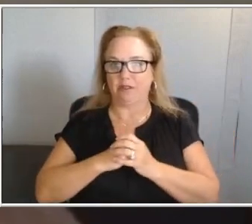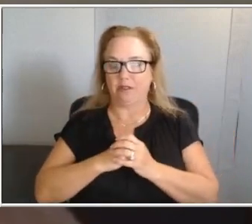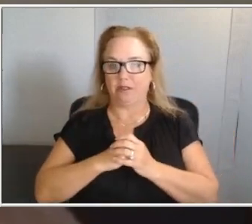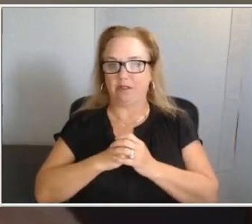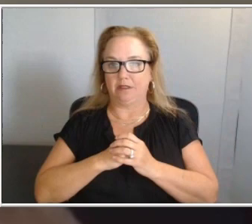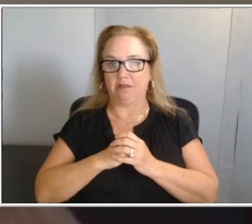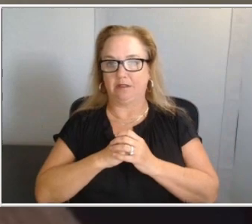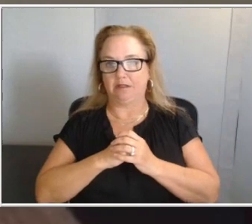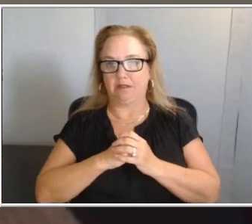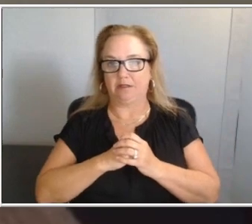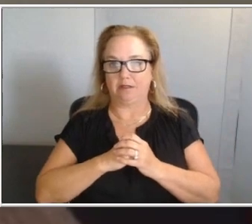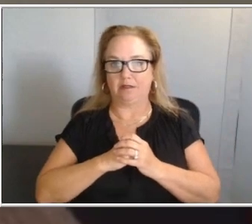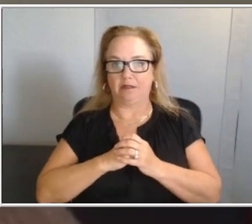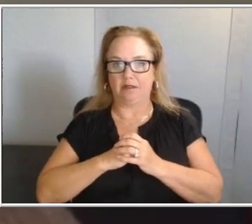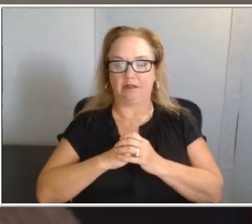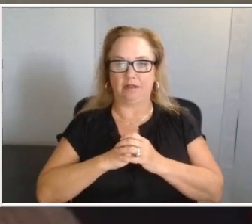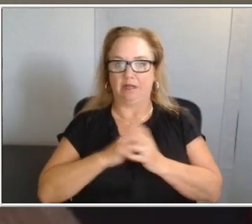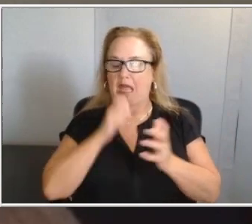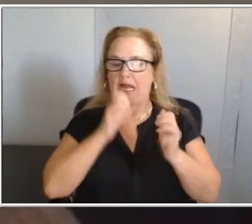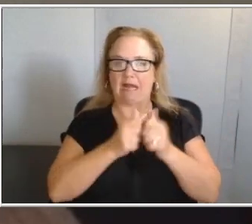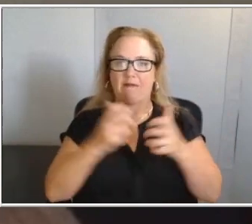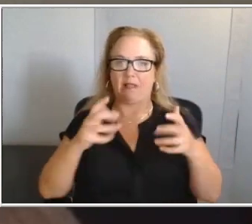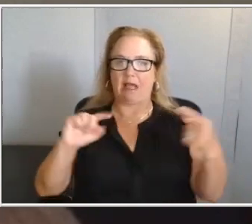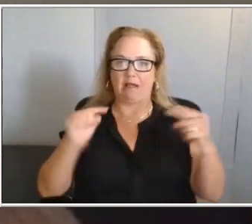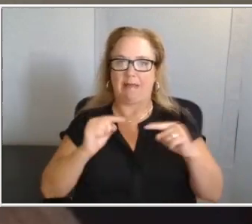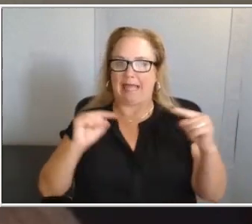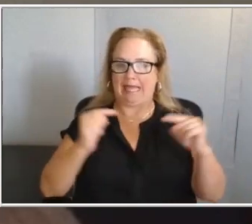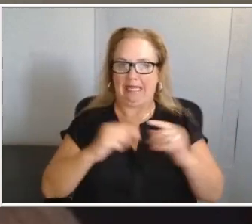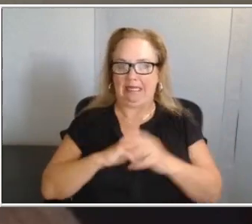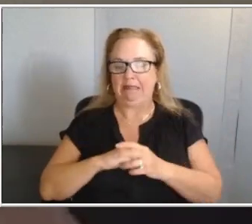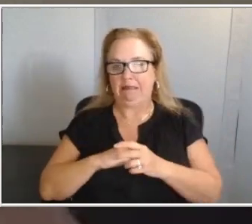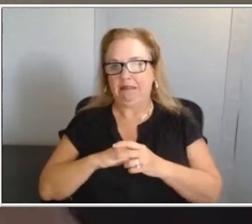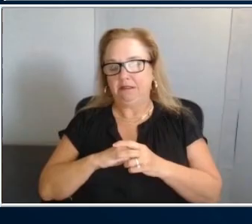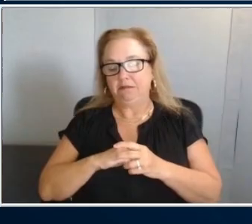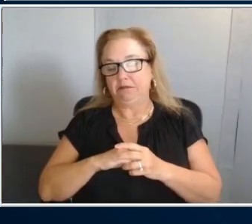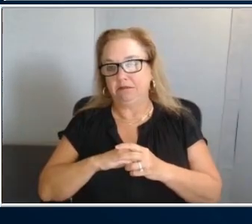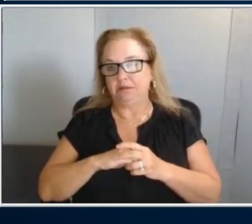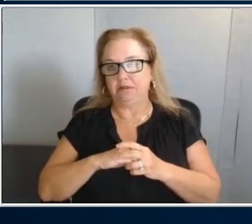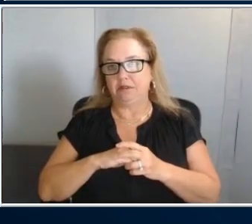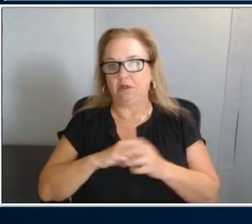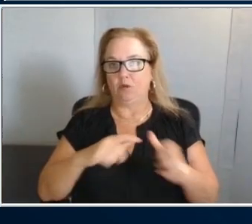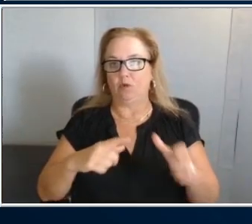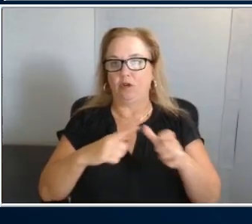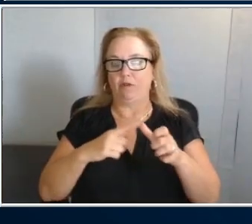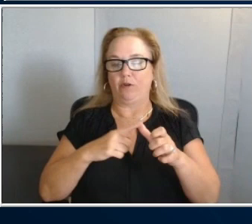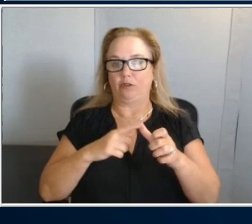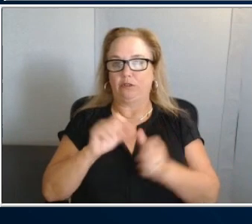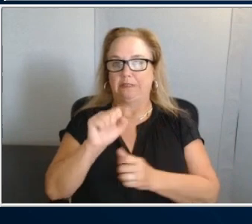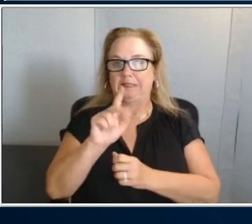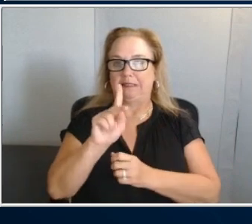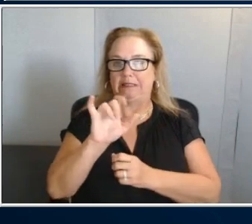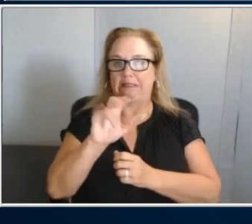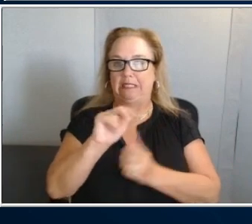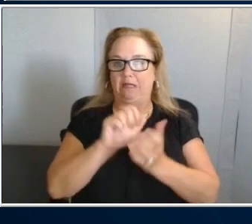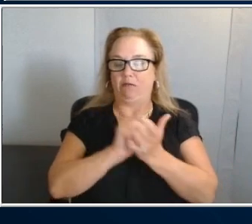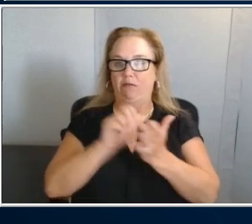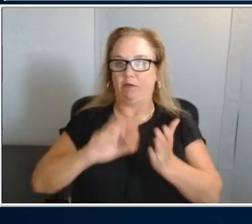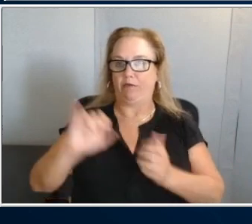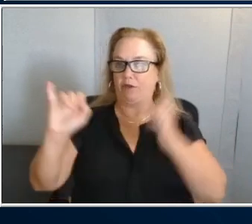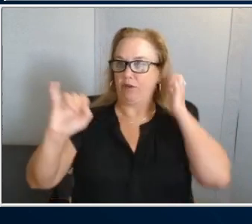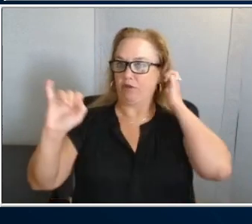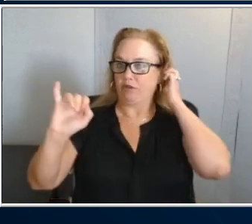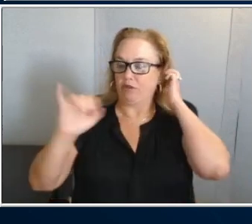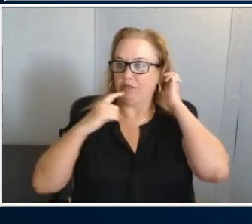And I didn't have a whole lot of pain. Now, when you first wanted skin removal surgery, your insurance